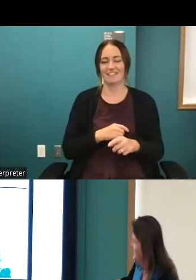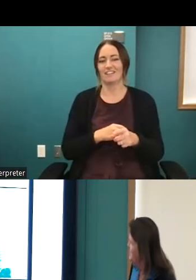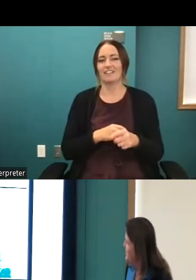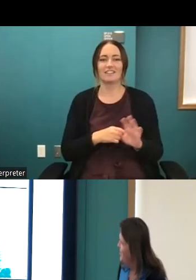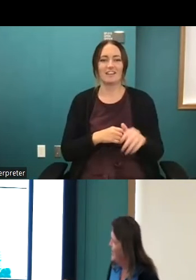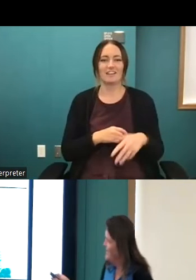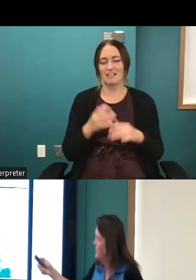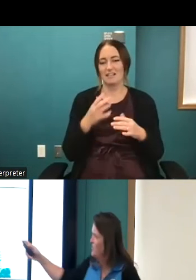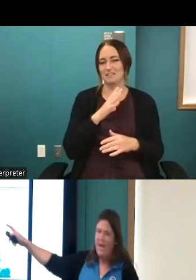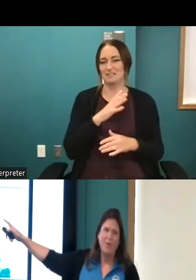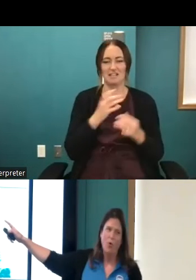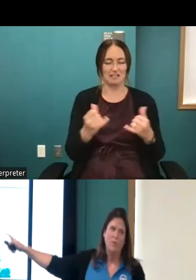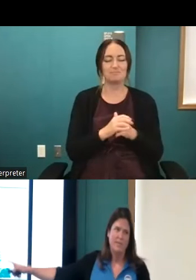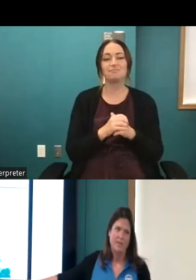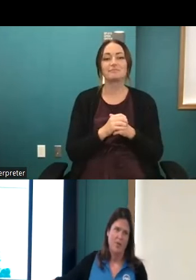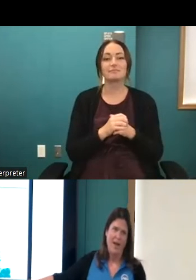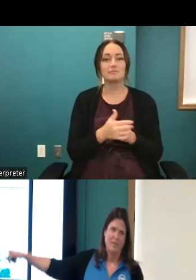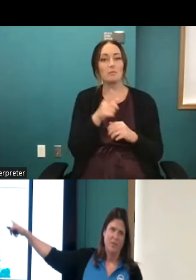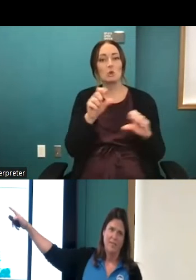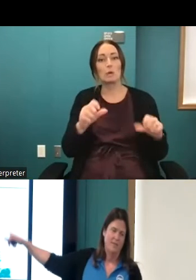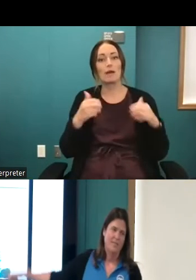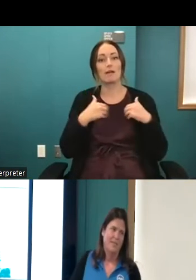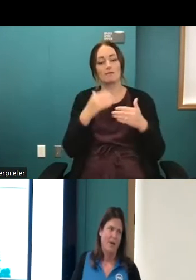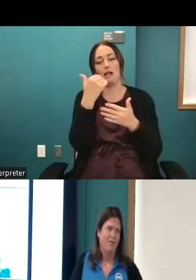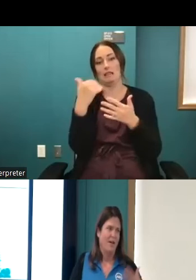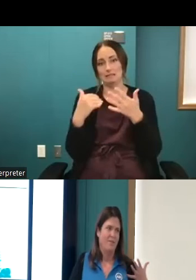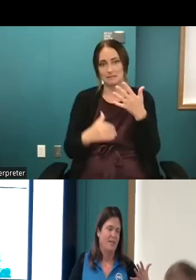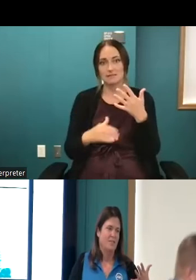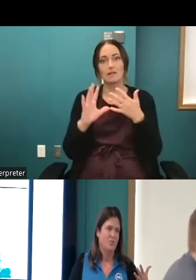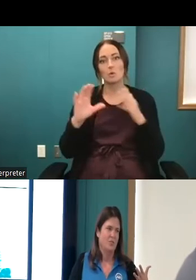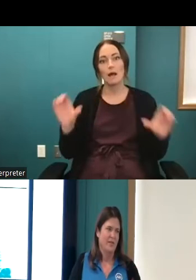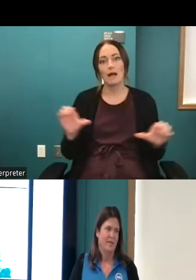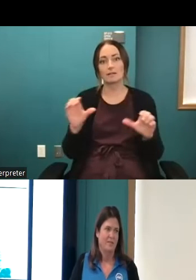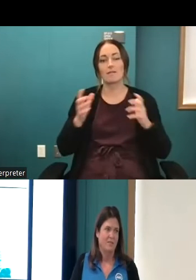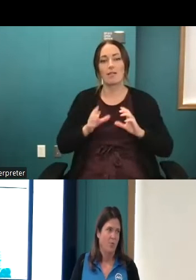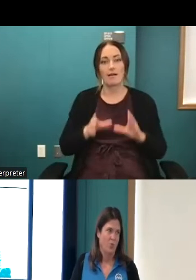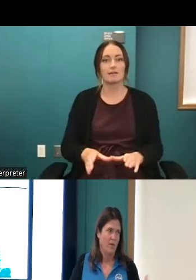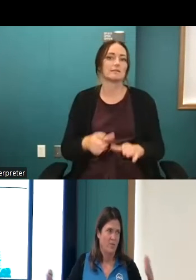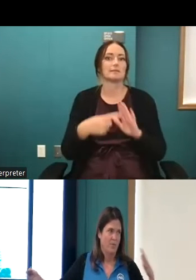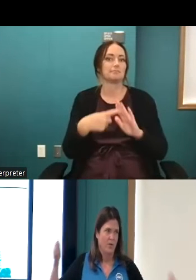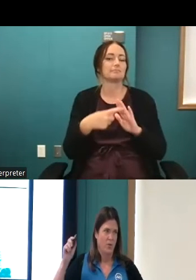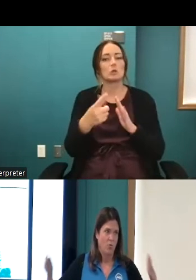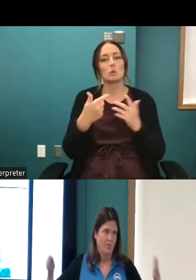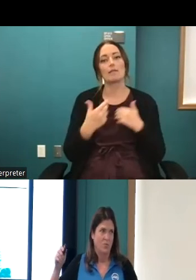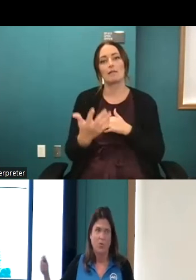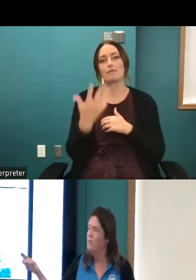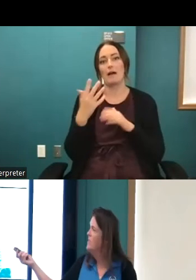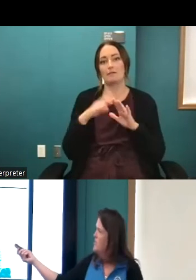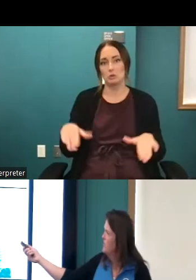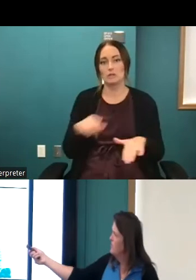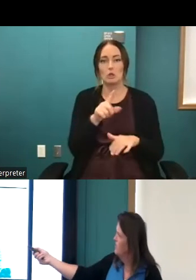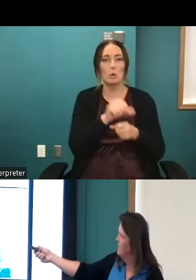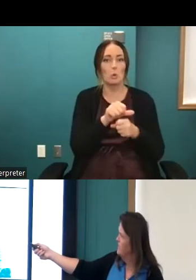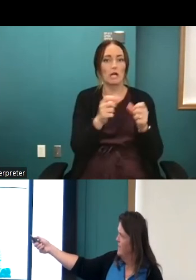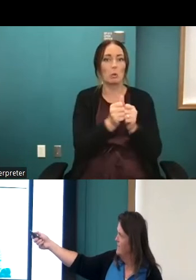Yes. Okay, so you can have a whole list of your active clients. Let's say you have 5 kids you're doing support with between the home and school.